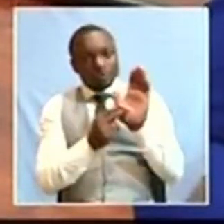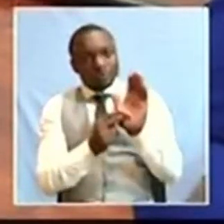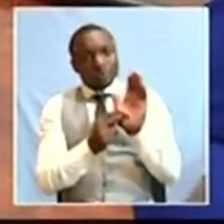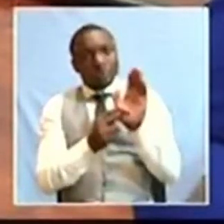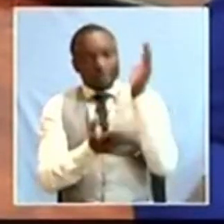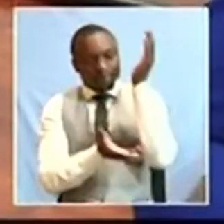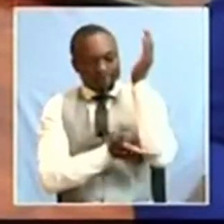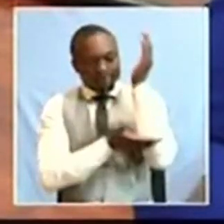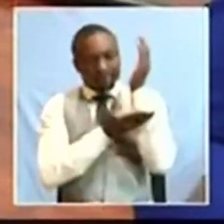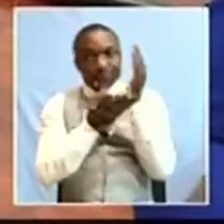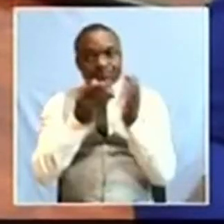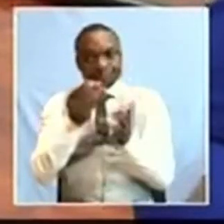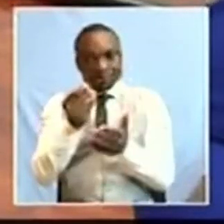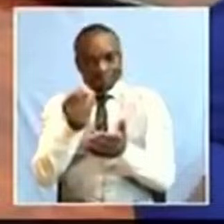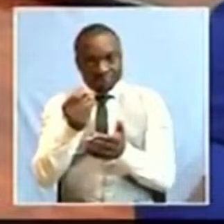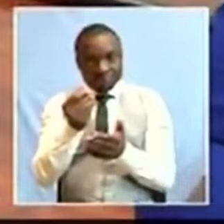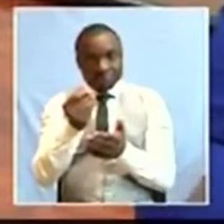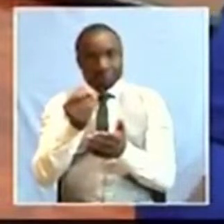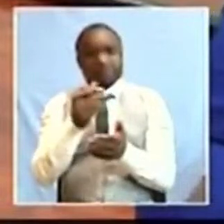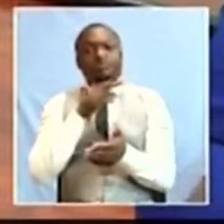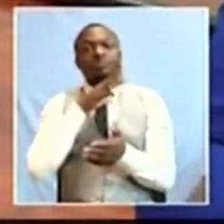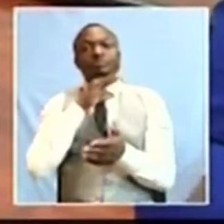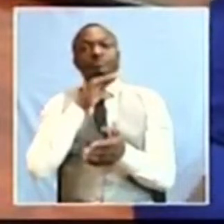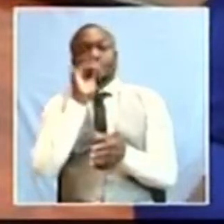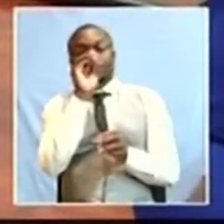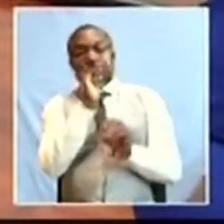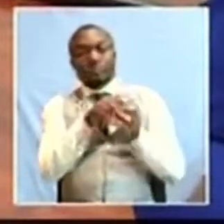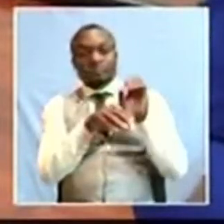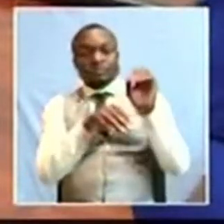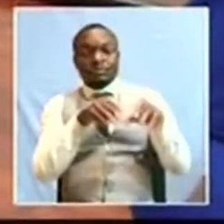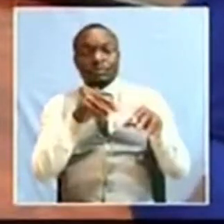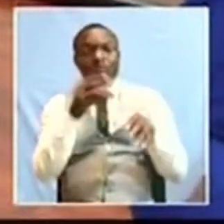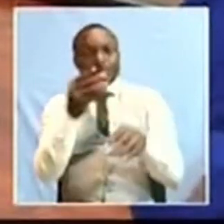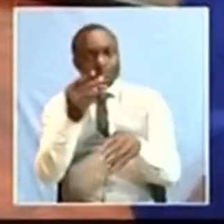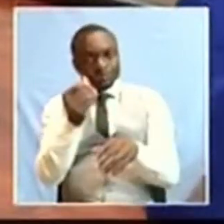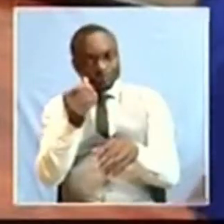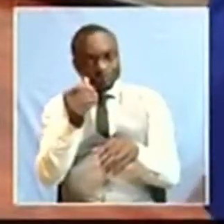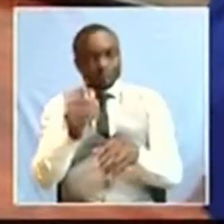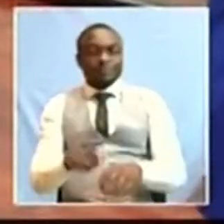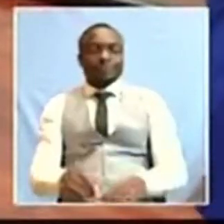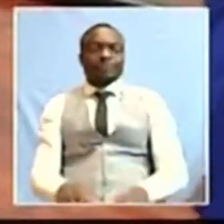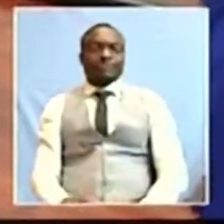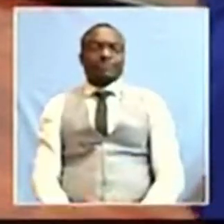revenue profile from refuse disposal fees.